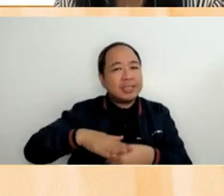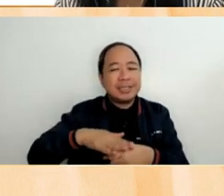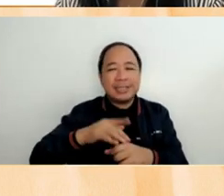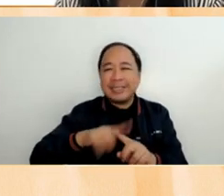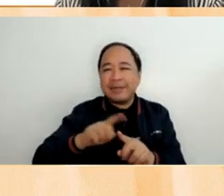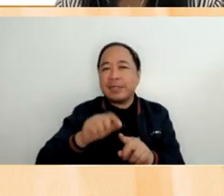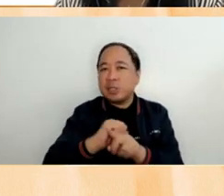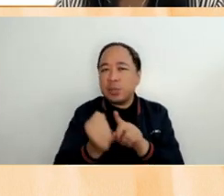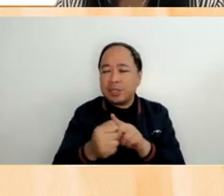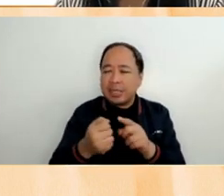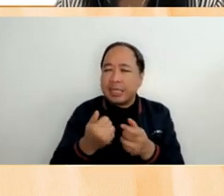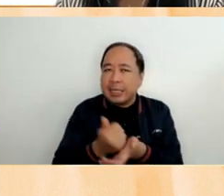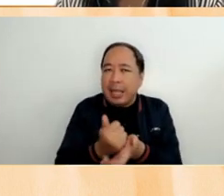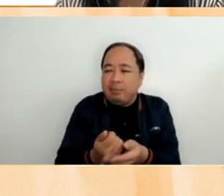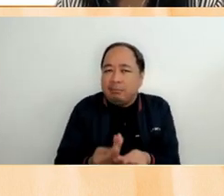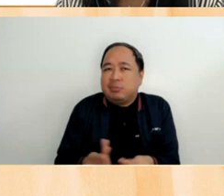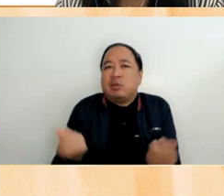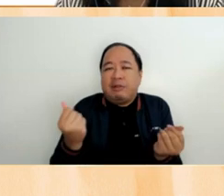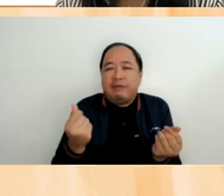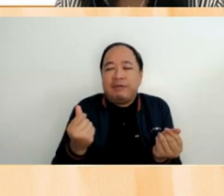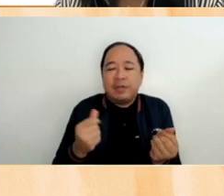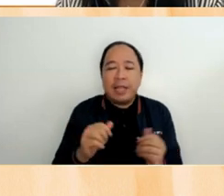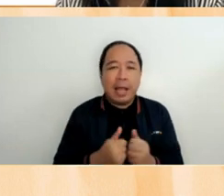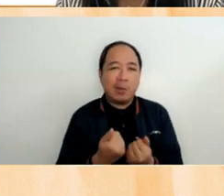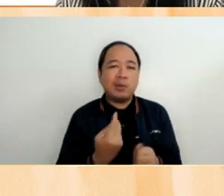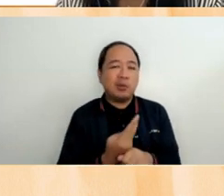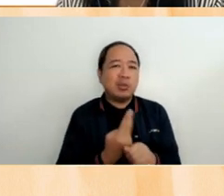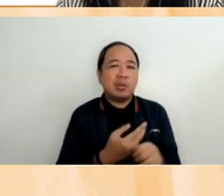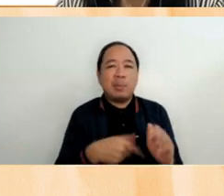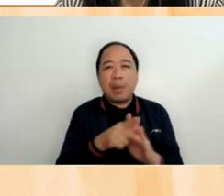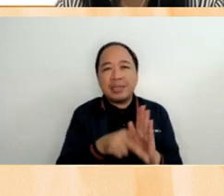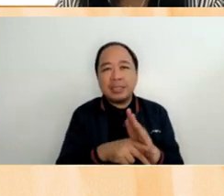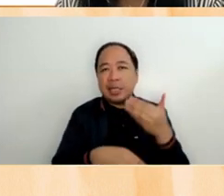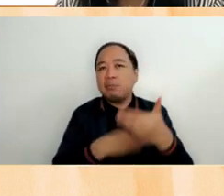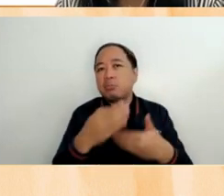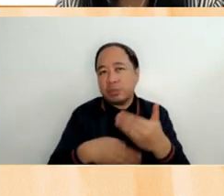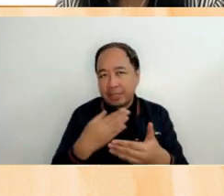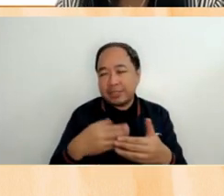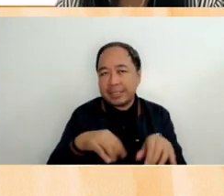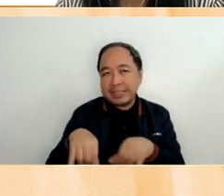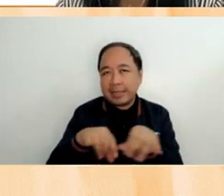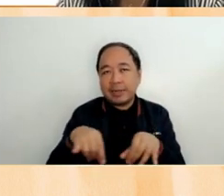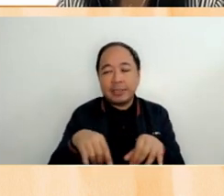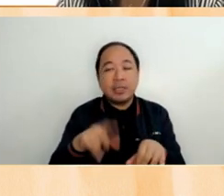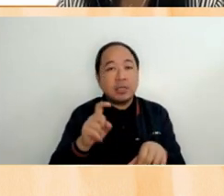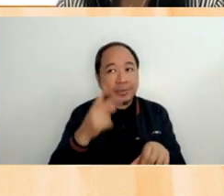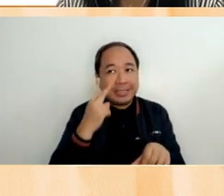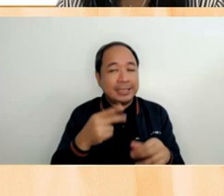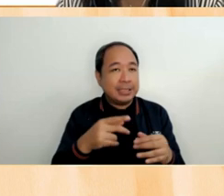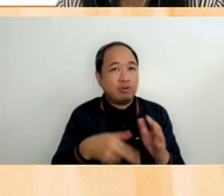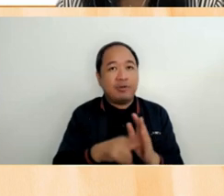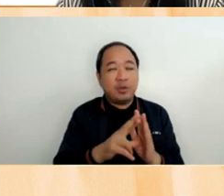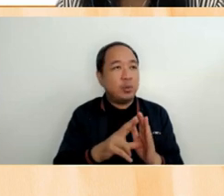and find remedy and treatment by using protocols and policies. We review our blueprint for